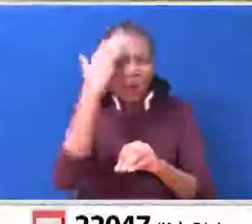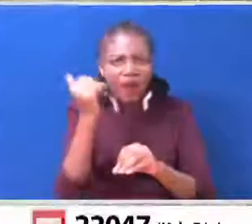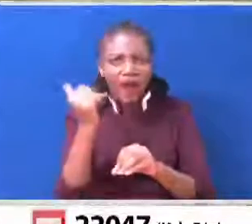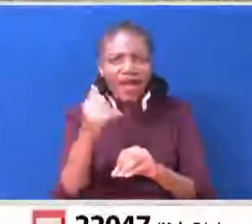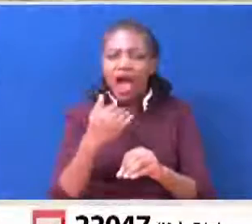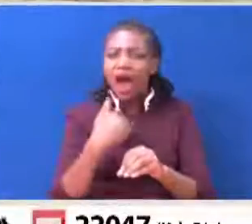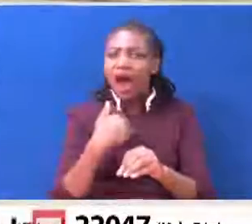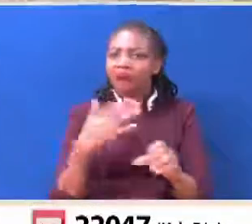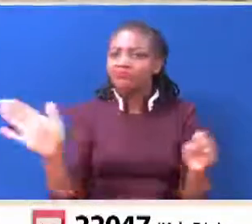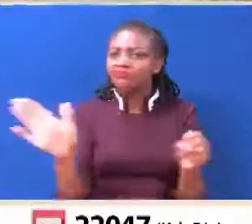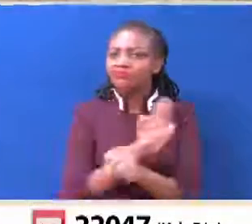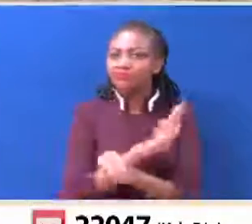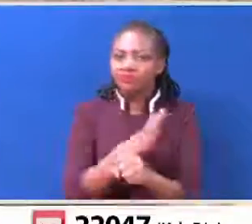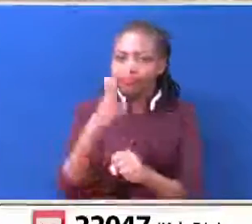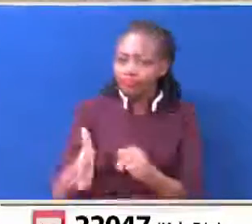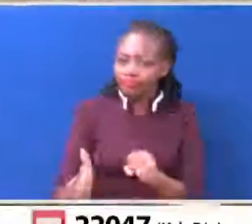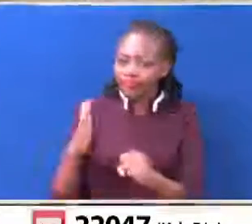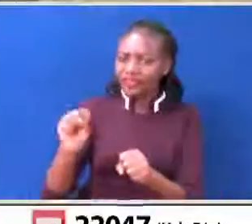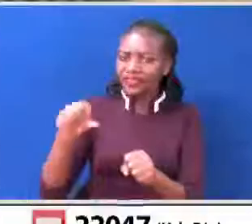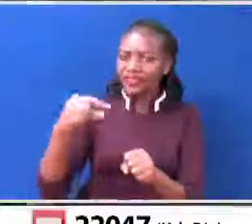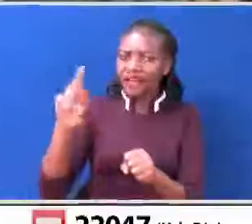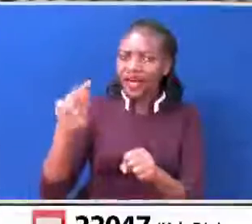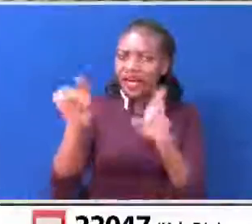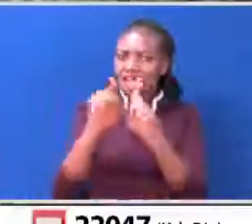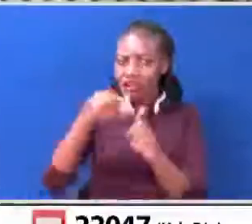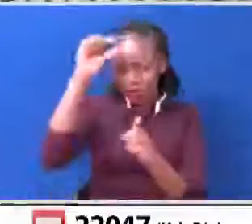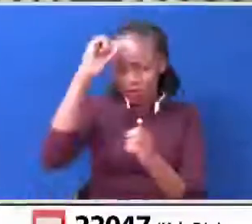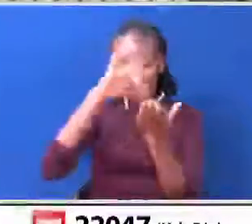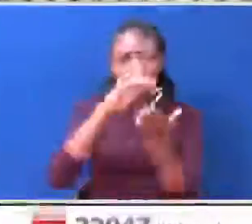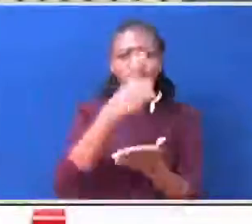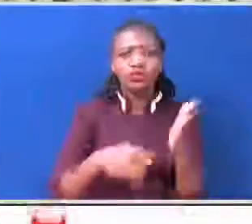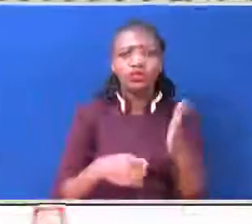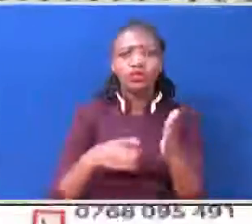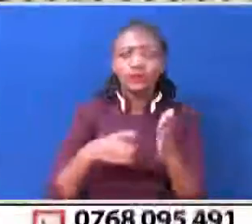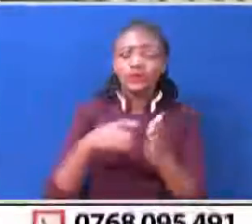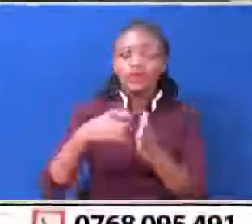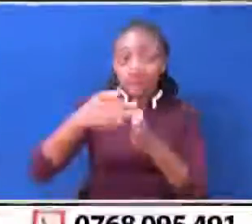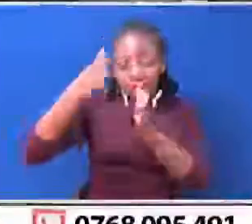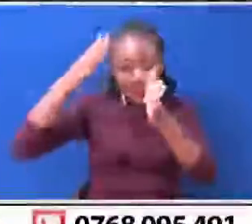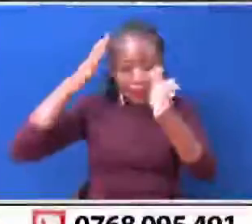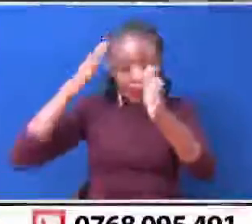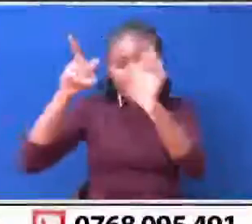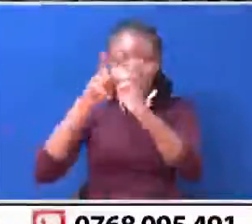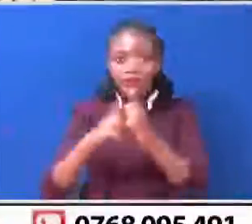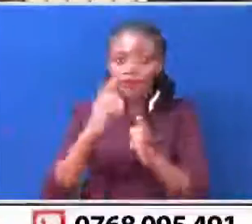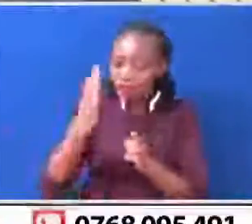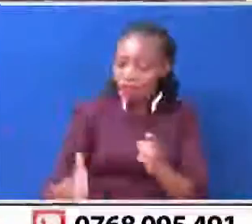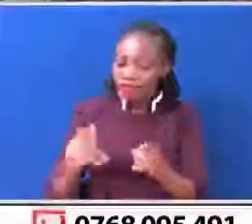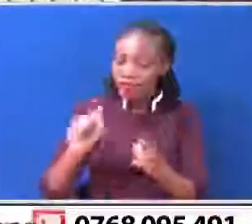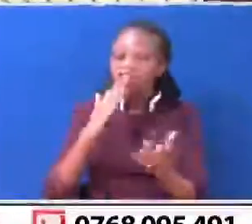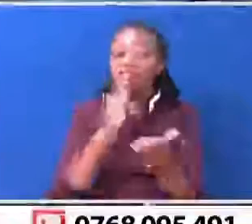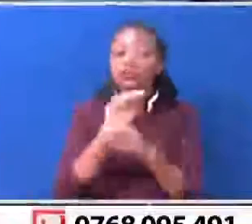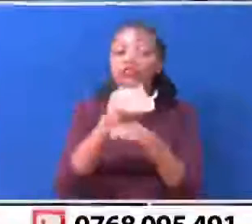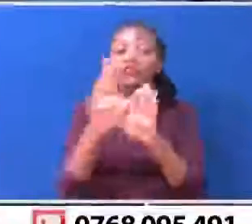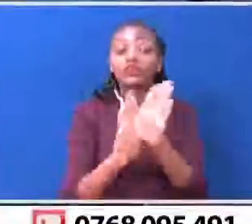reli ya kisasa ya SGR, serikali imesisitiza kuwa reli na mabasi hayo yatazingatia masharti hayo